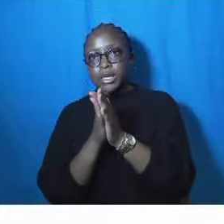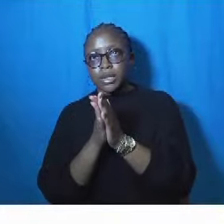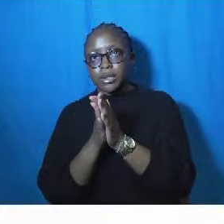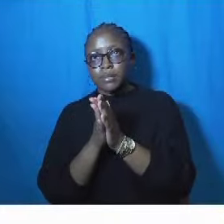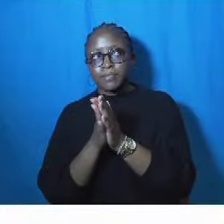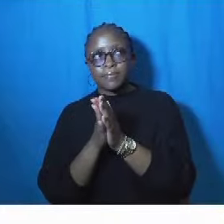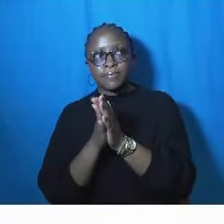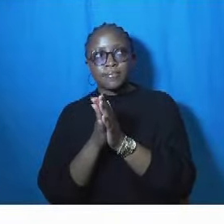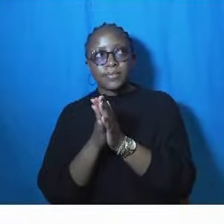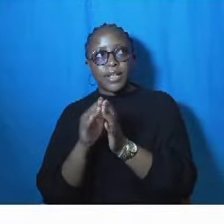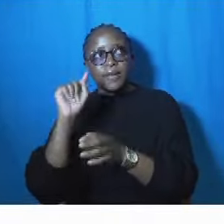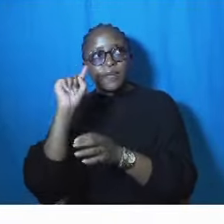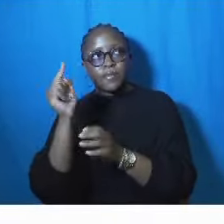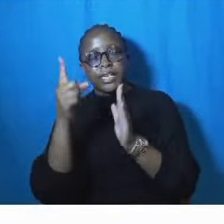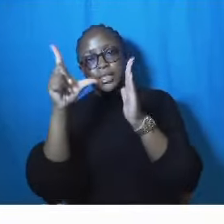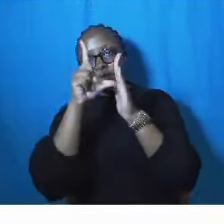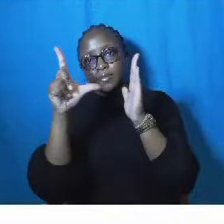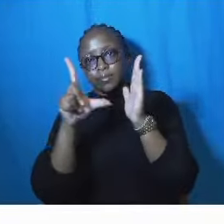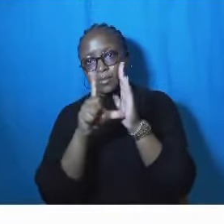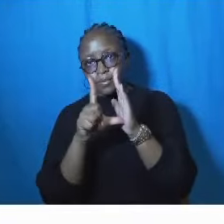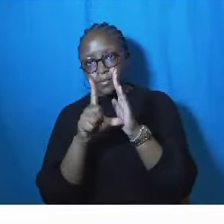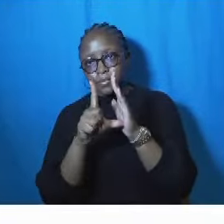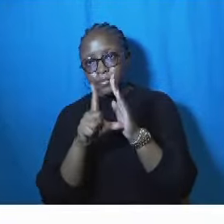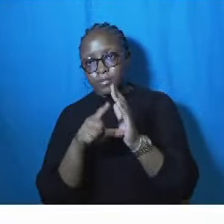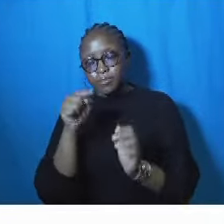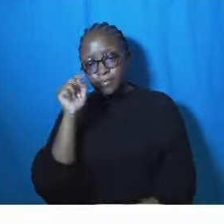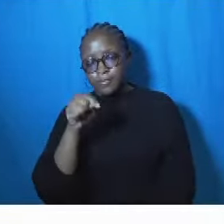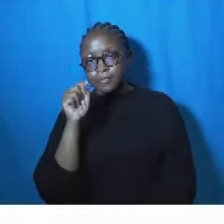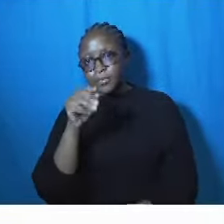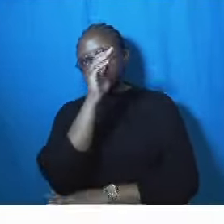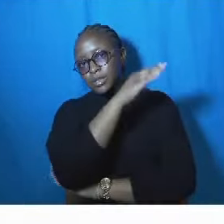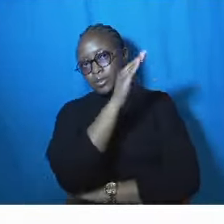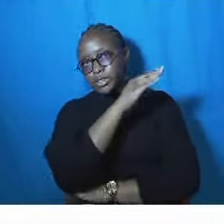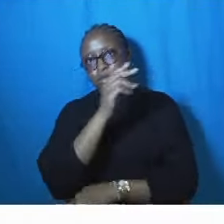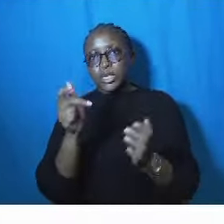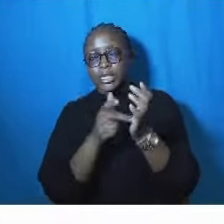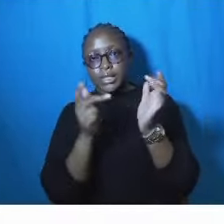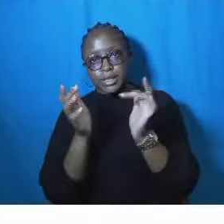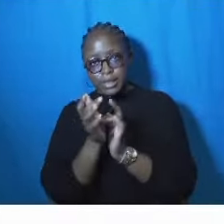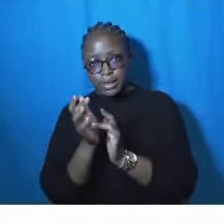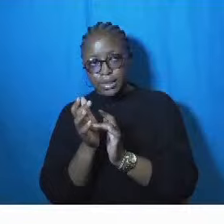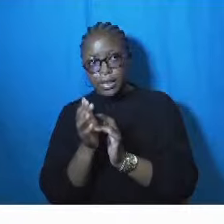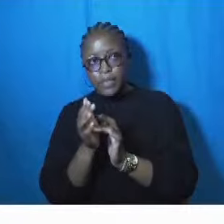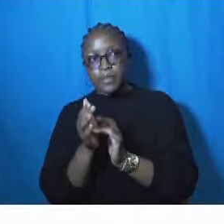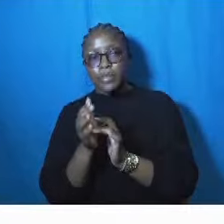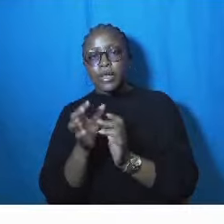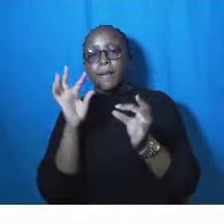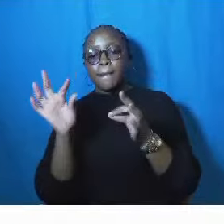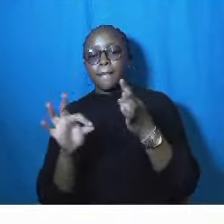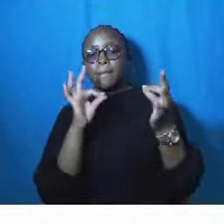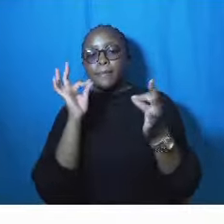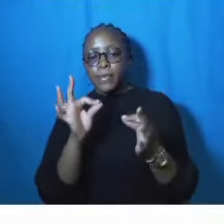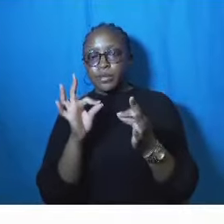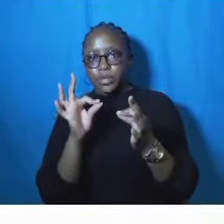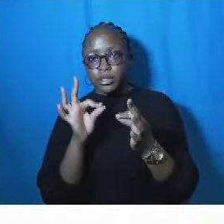will. Jesus is the perfect example for believers to pursue